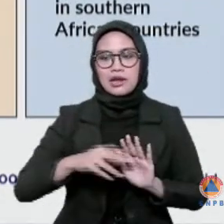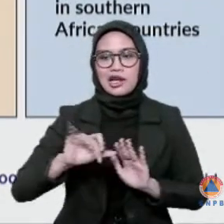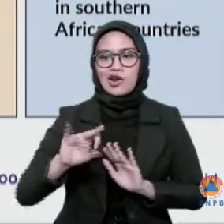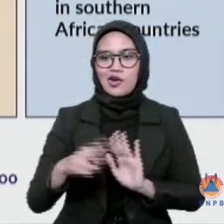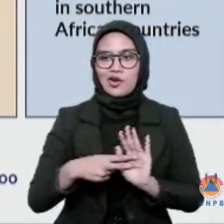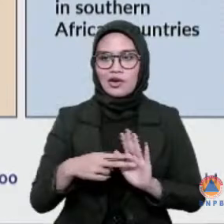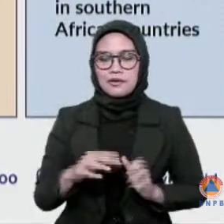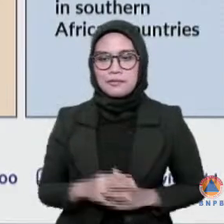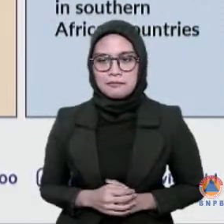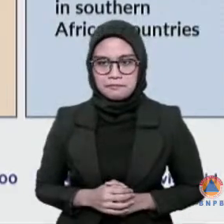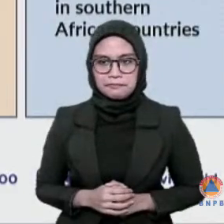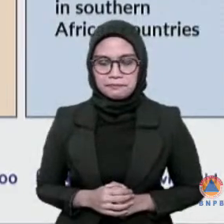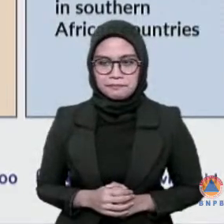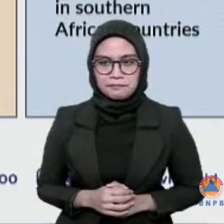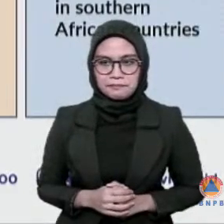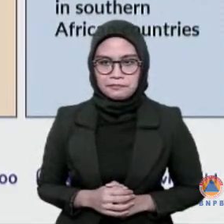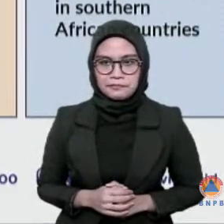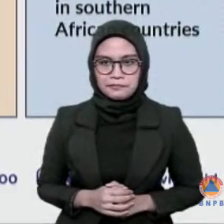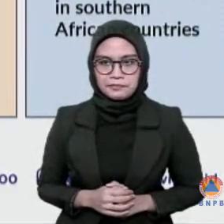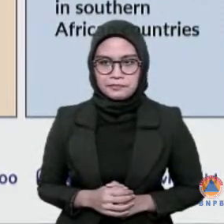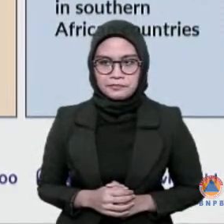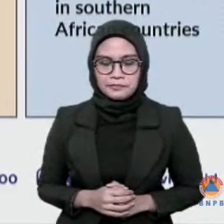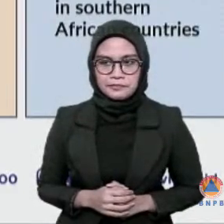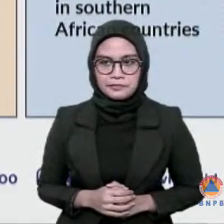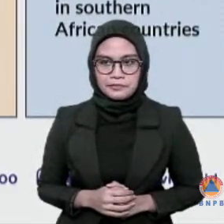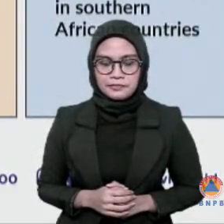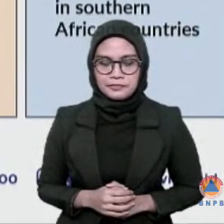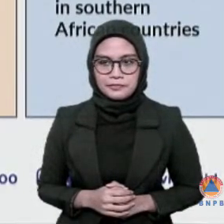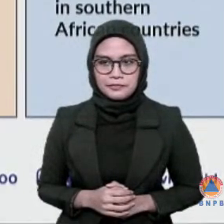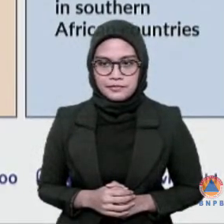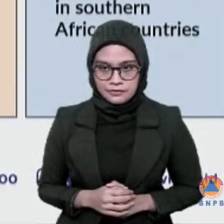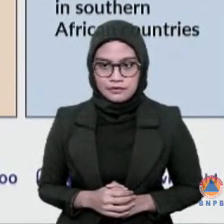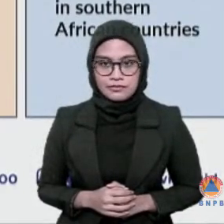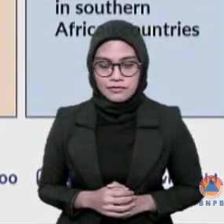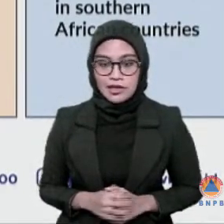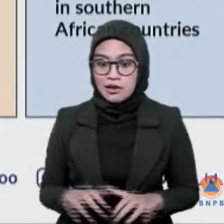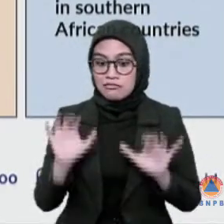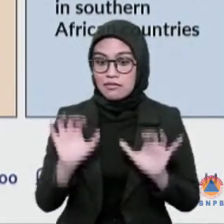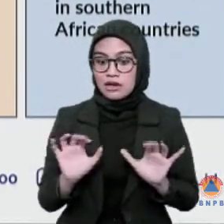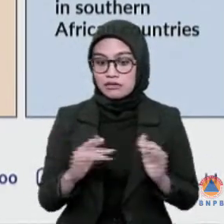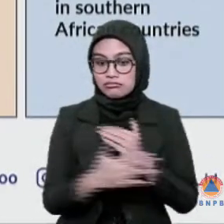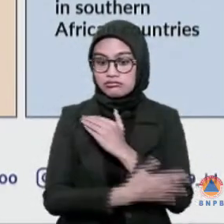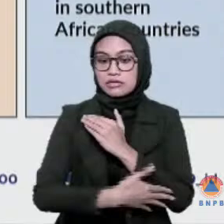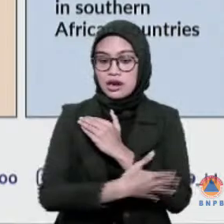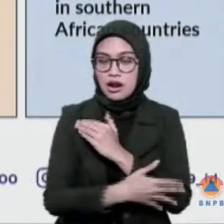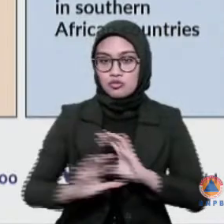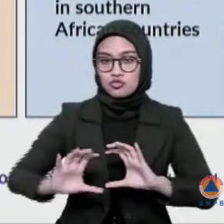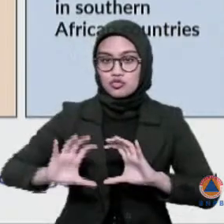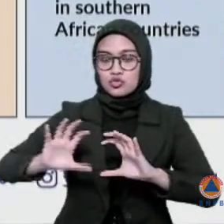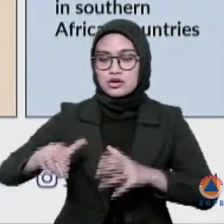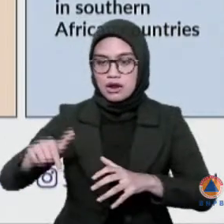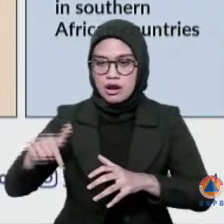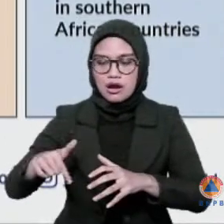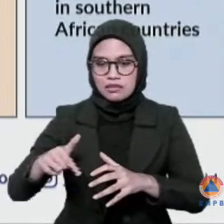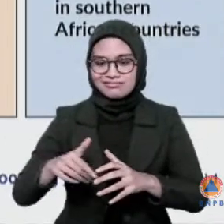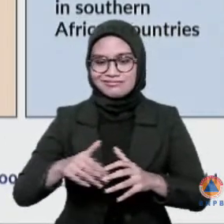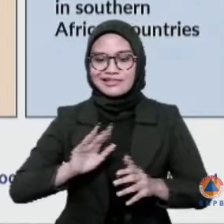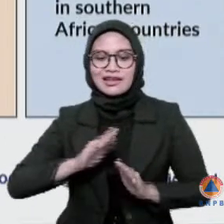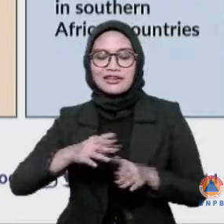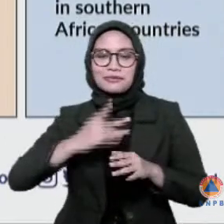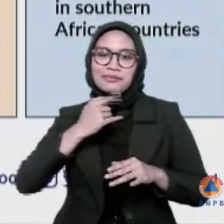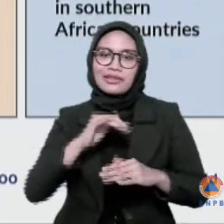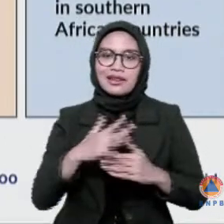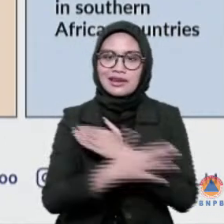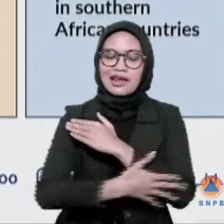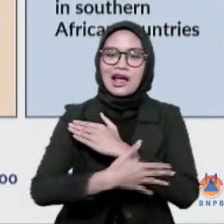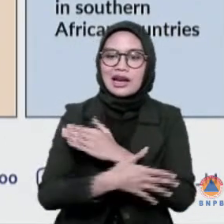the Omicron variant. Like most countries in the world, Indonesia's neighboring countries have also